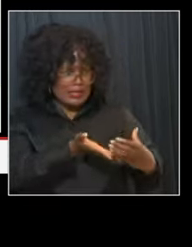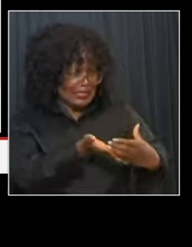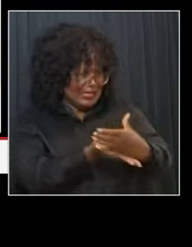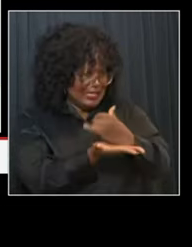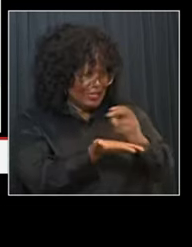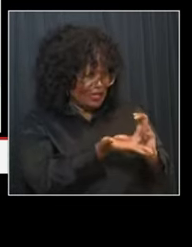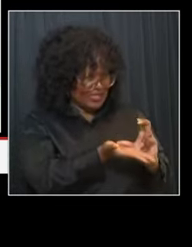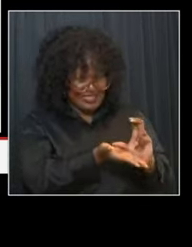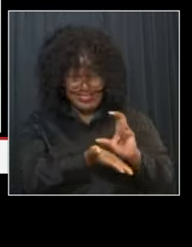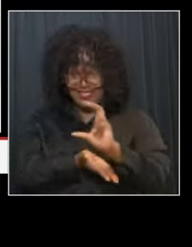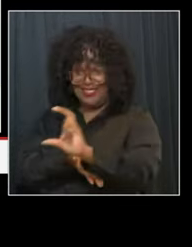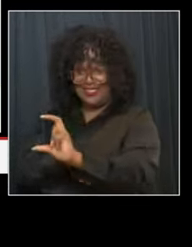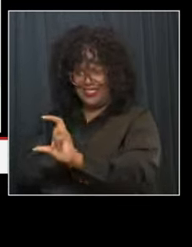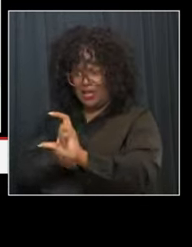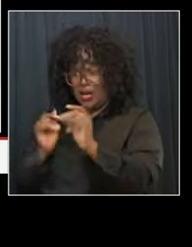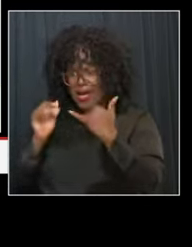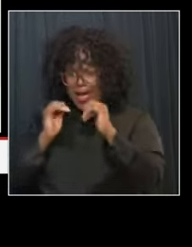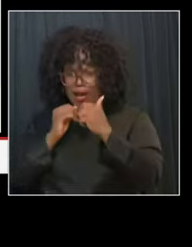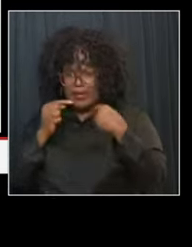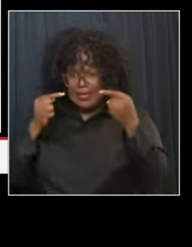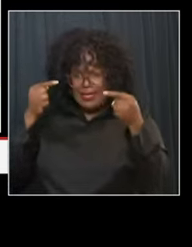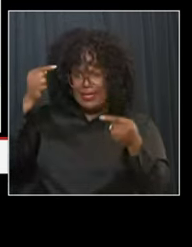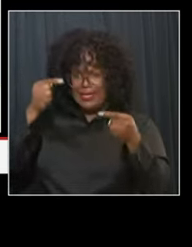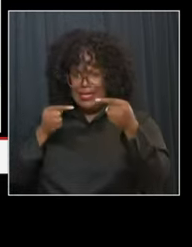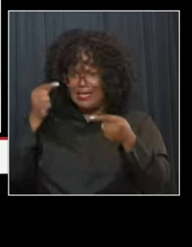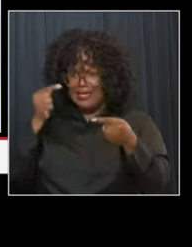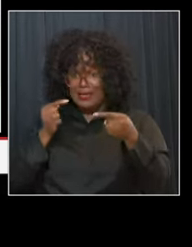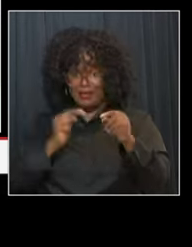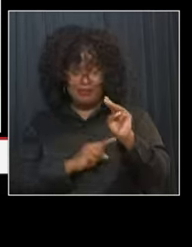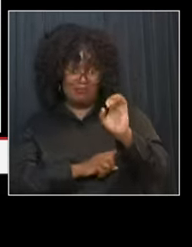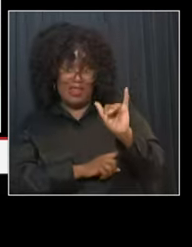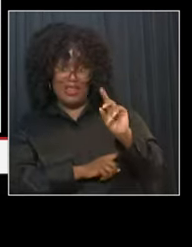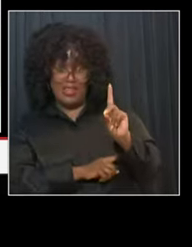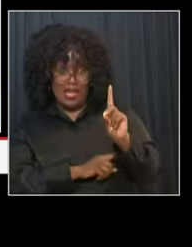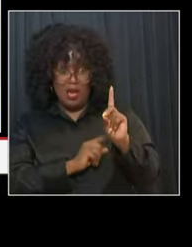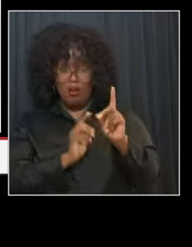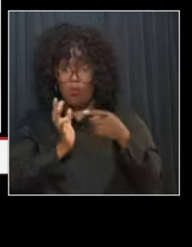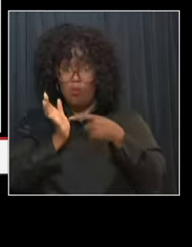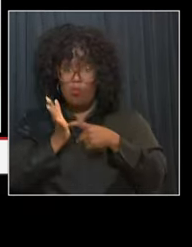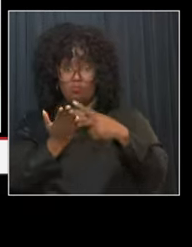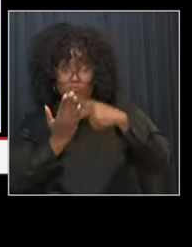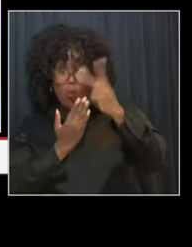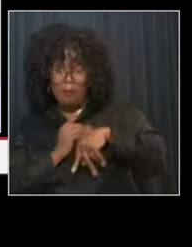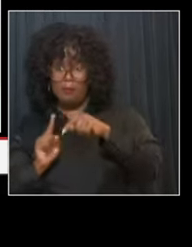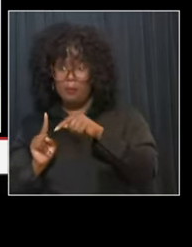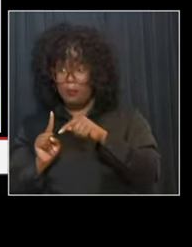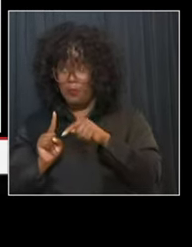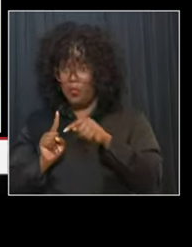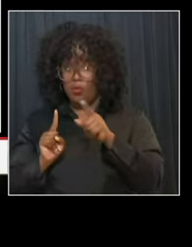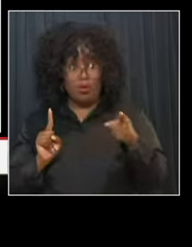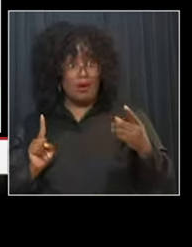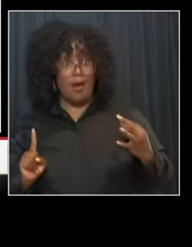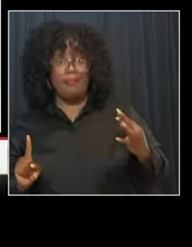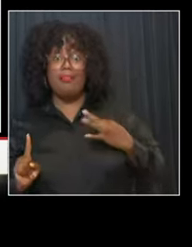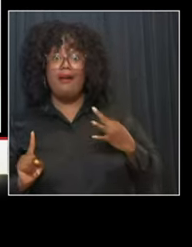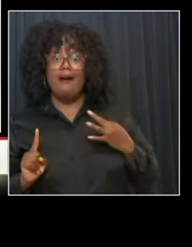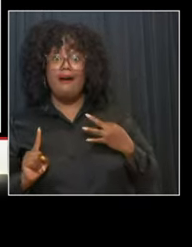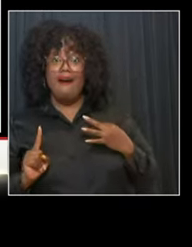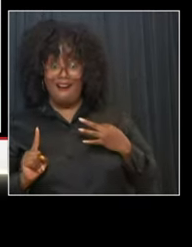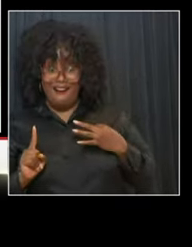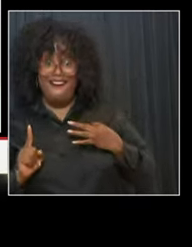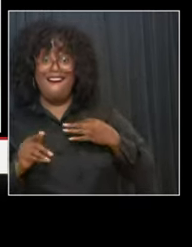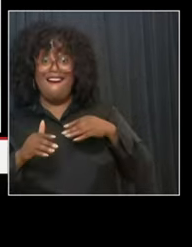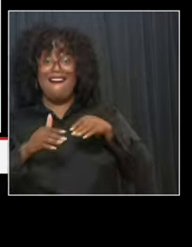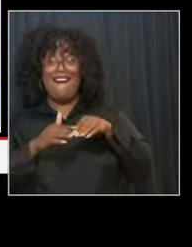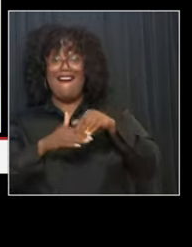remind folks, Medicaid is an entitlement program. That means once you're in, you are eligible for all the benefits that are in the state plan. And if